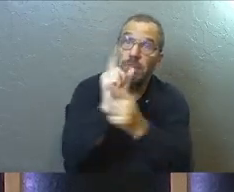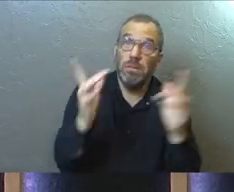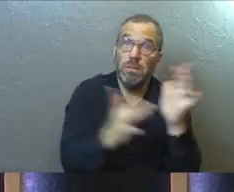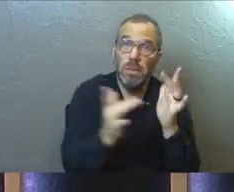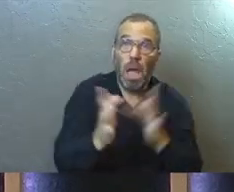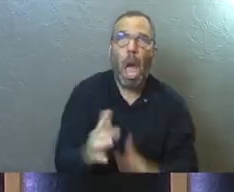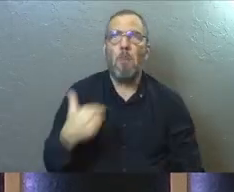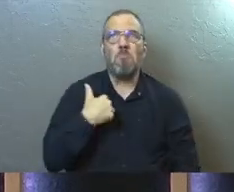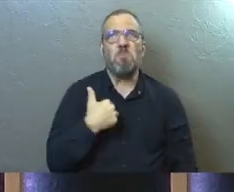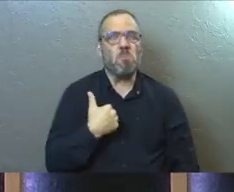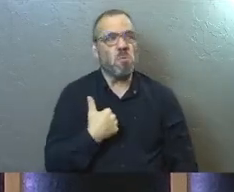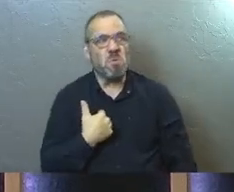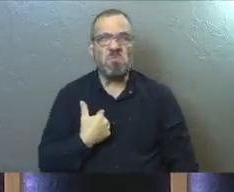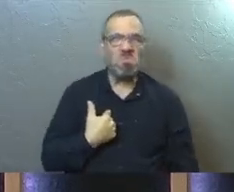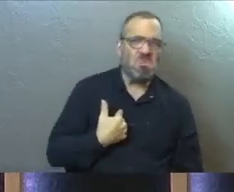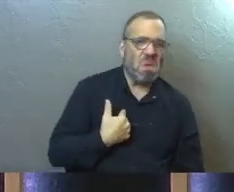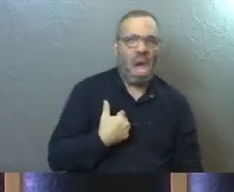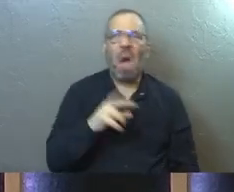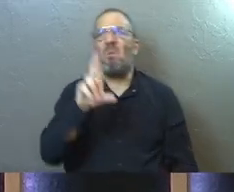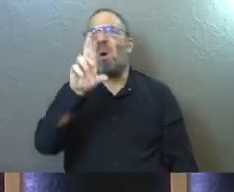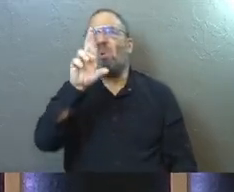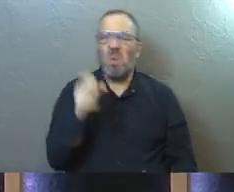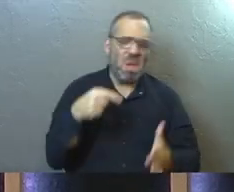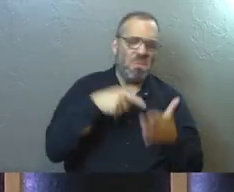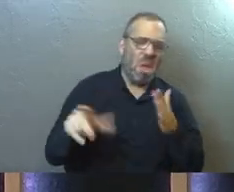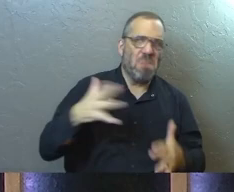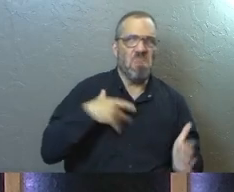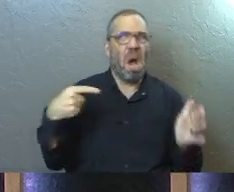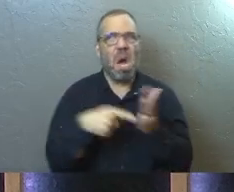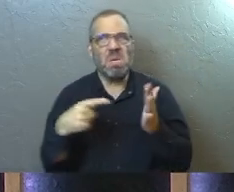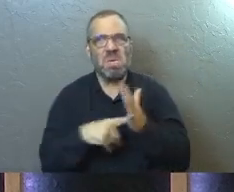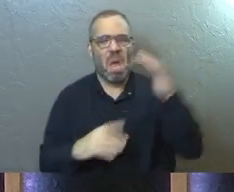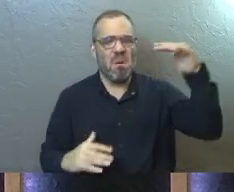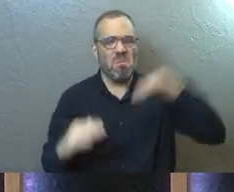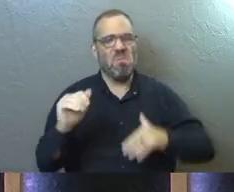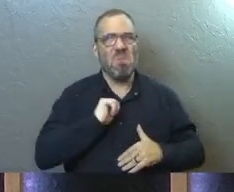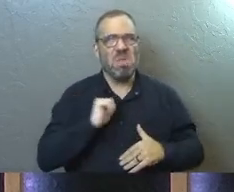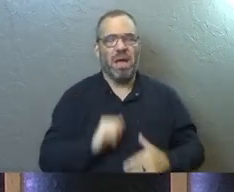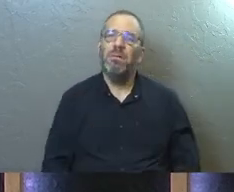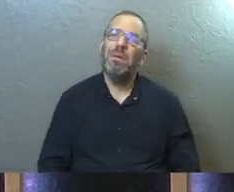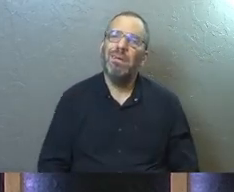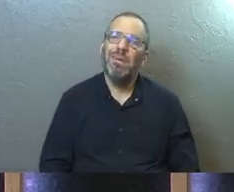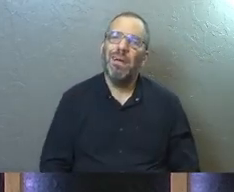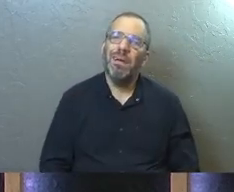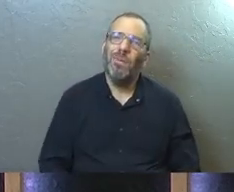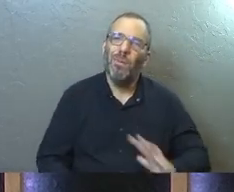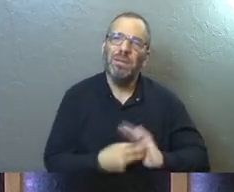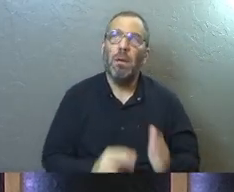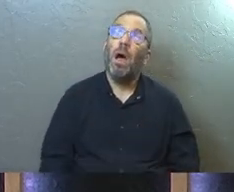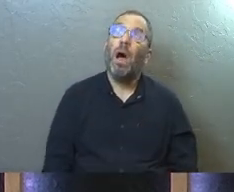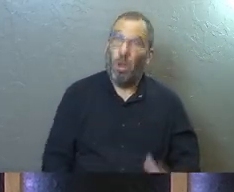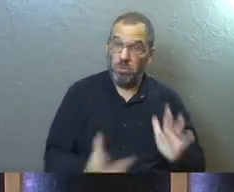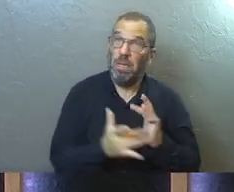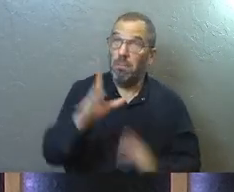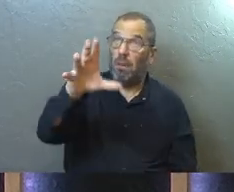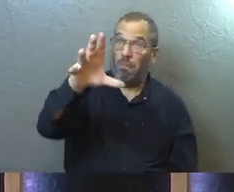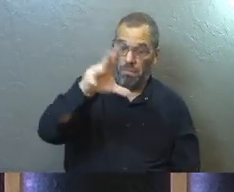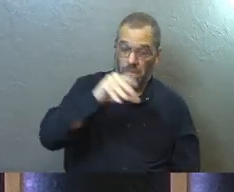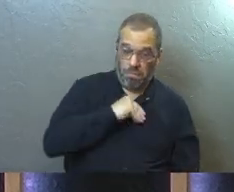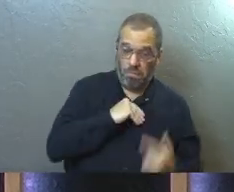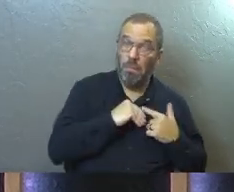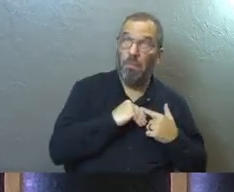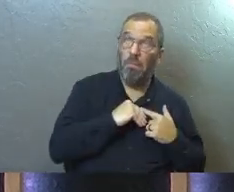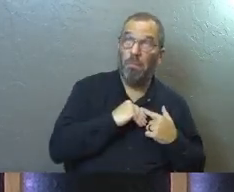Jesus, you're not saying, I want to repay the debt myself and balance the scales myself. What you're saying is, Jesus, I receive your